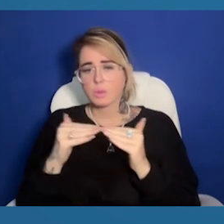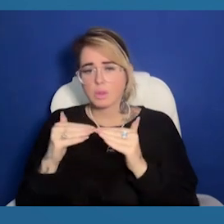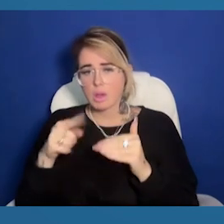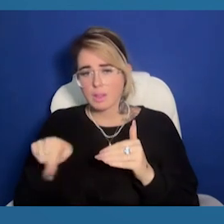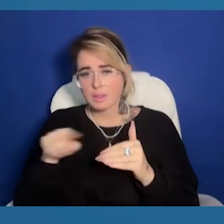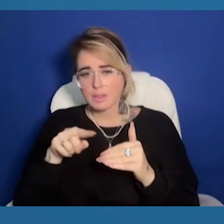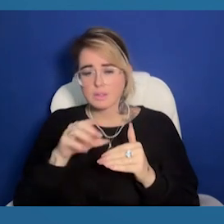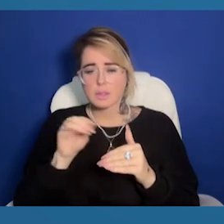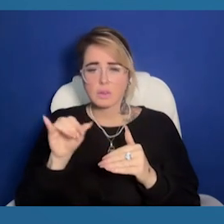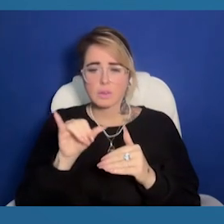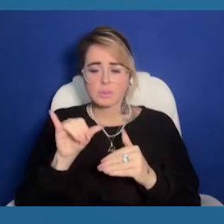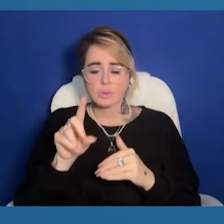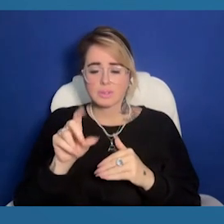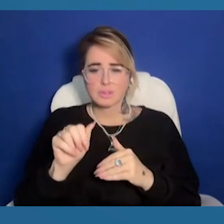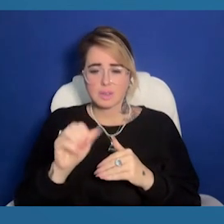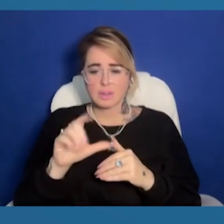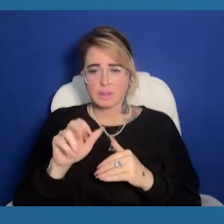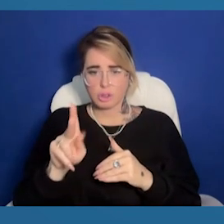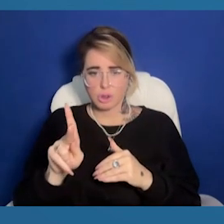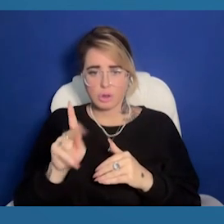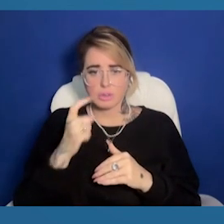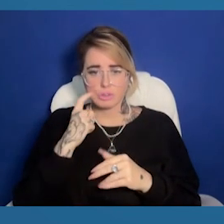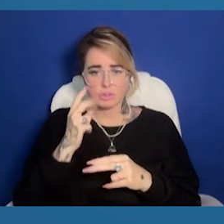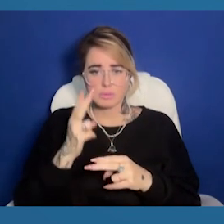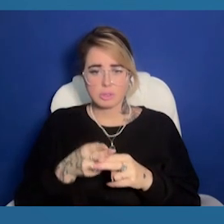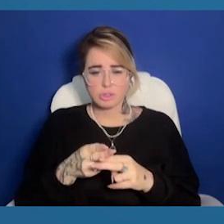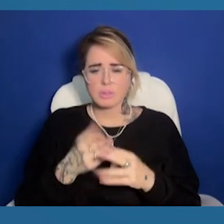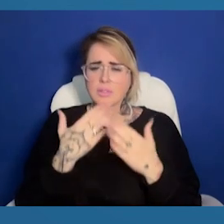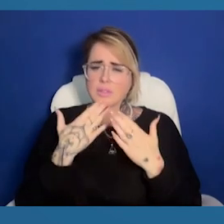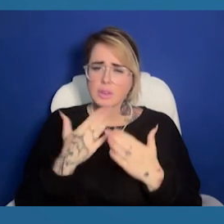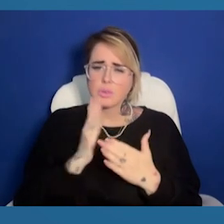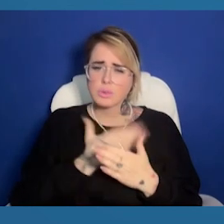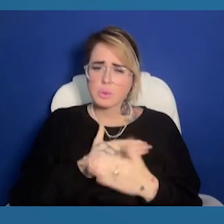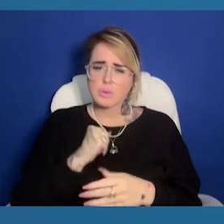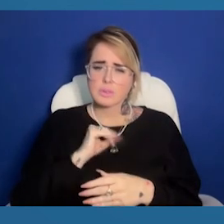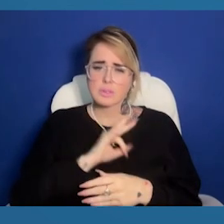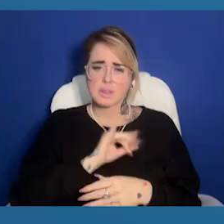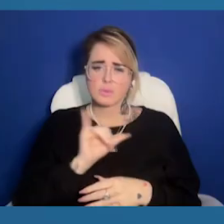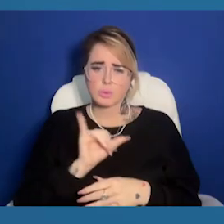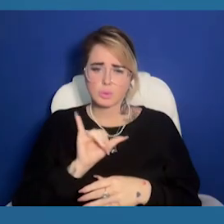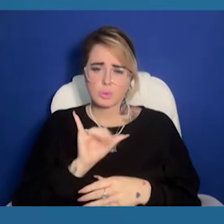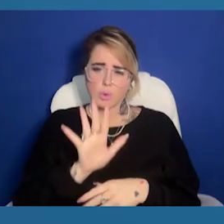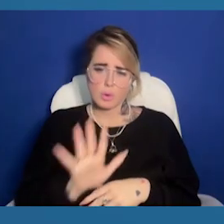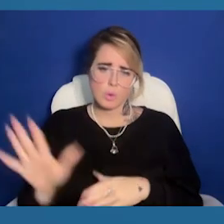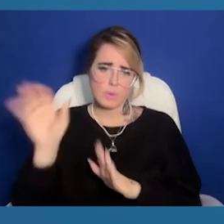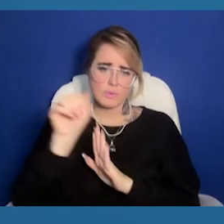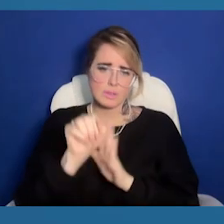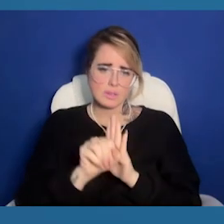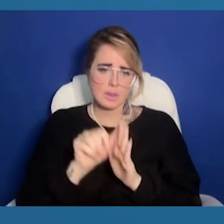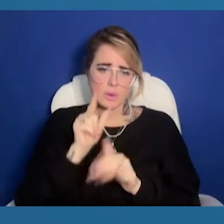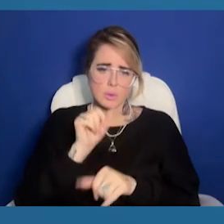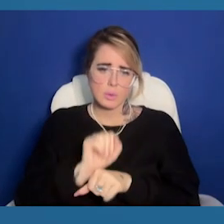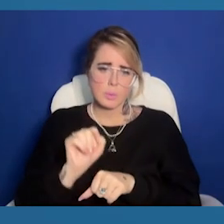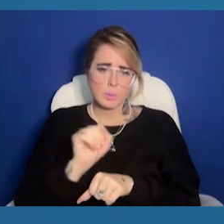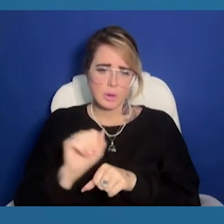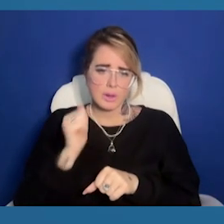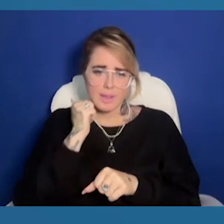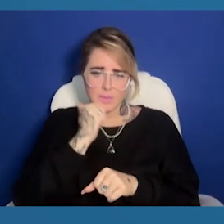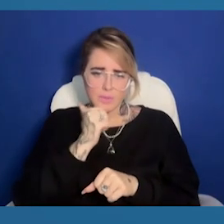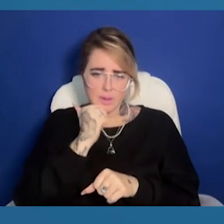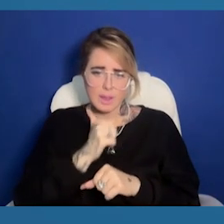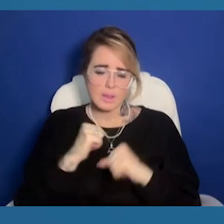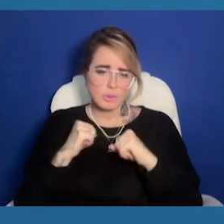And as DA Clark rightfully said, thank you to our staff members across this state who work each and every day to